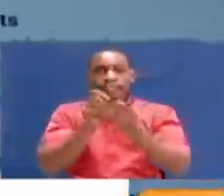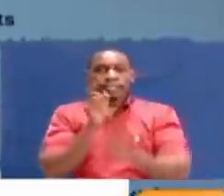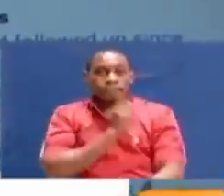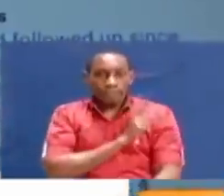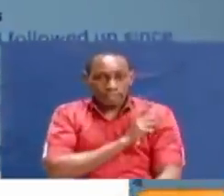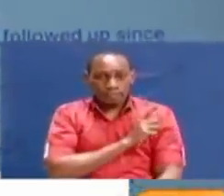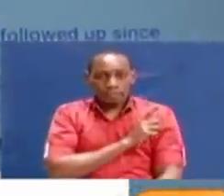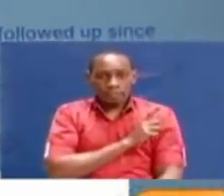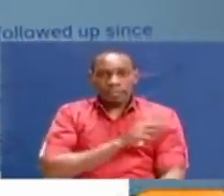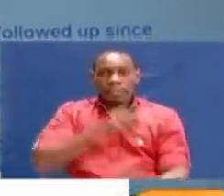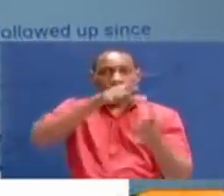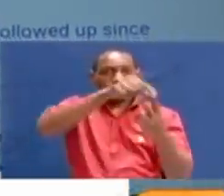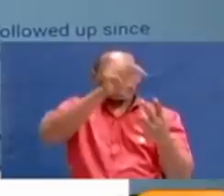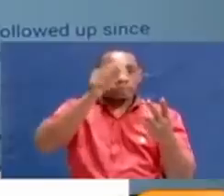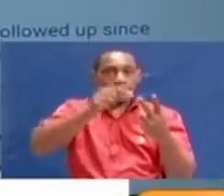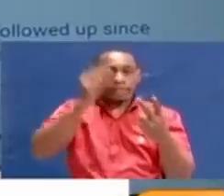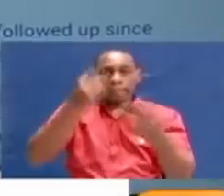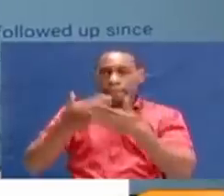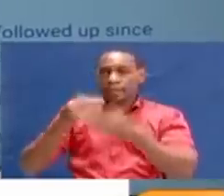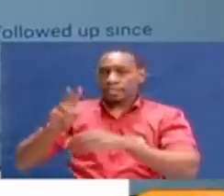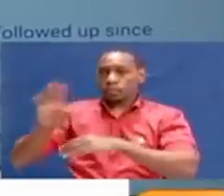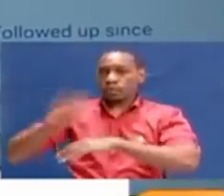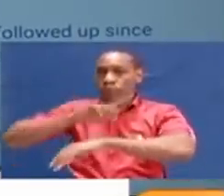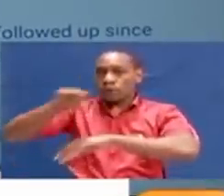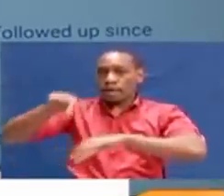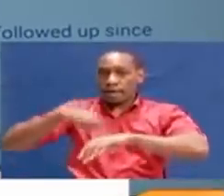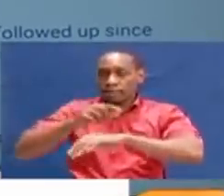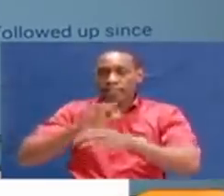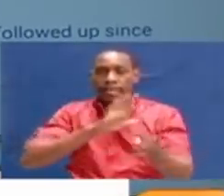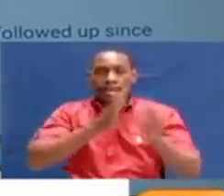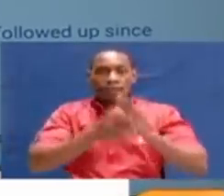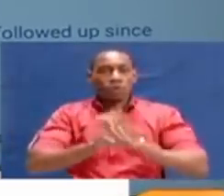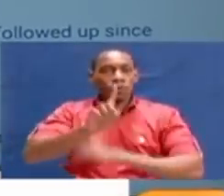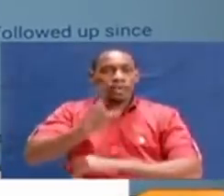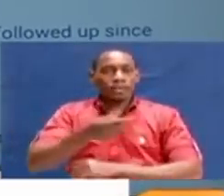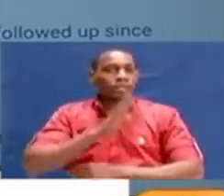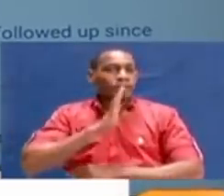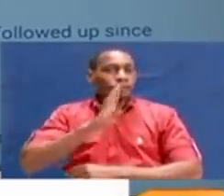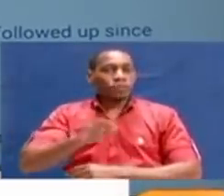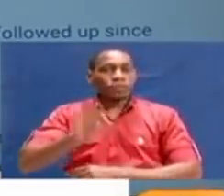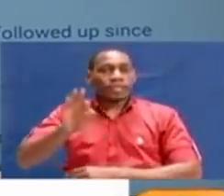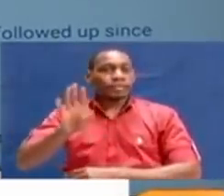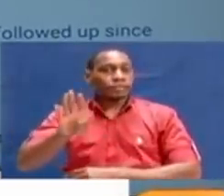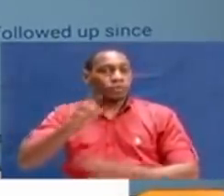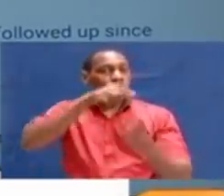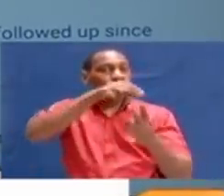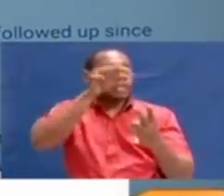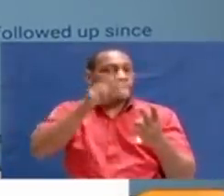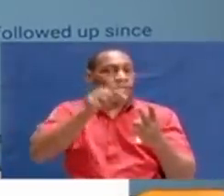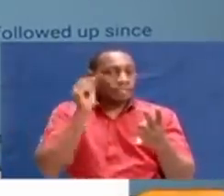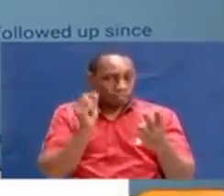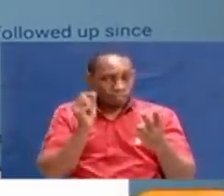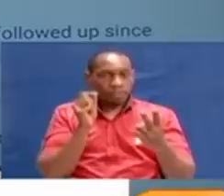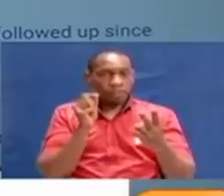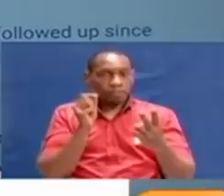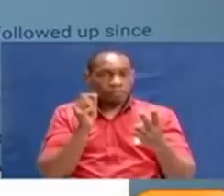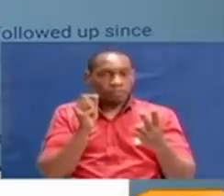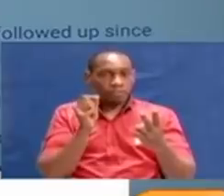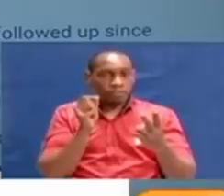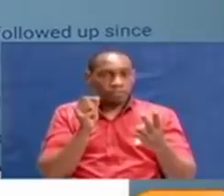tested samples in the last 24 hours, about 1,434